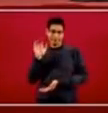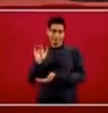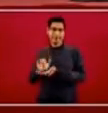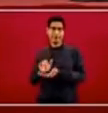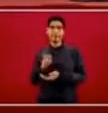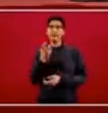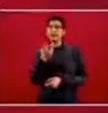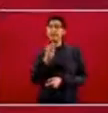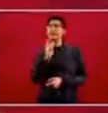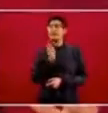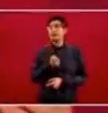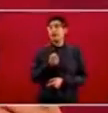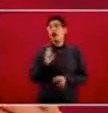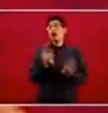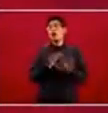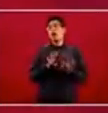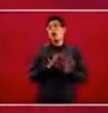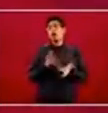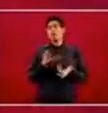studies